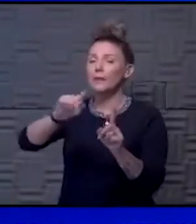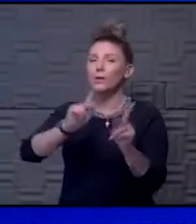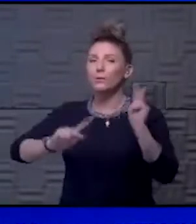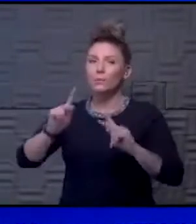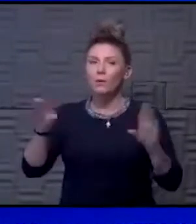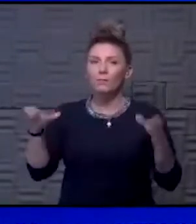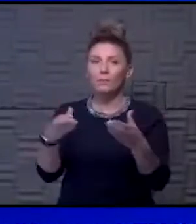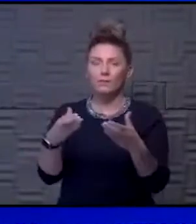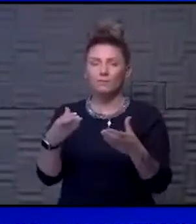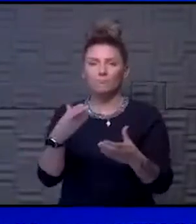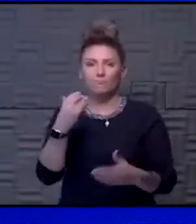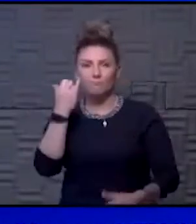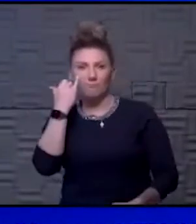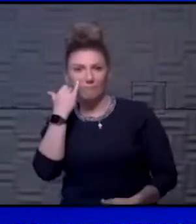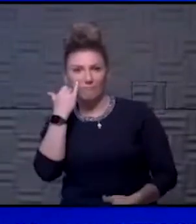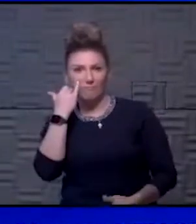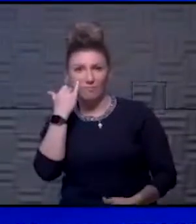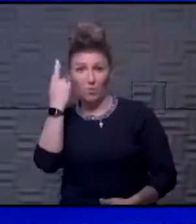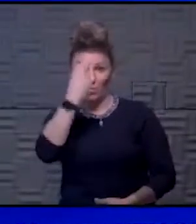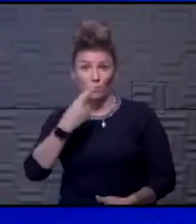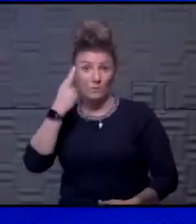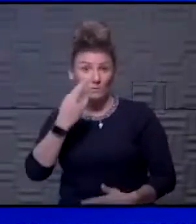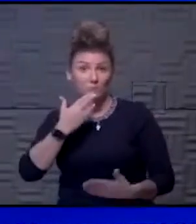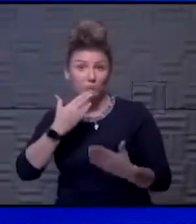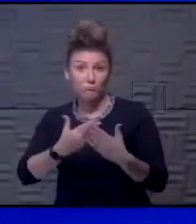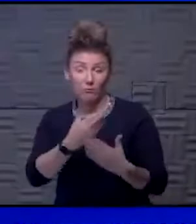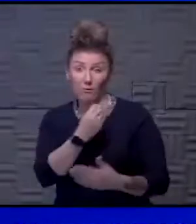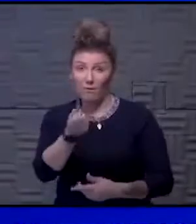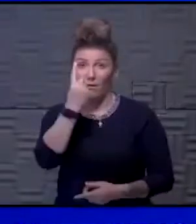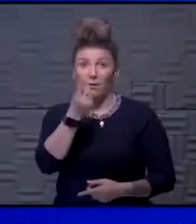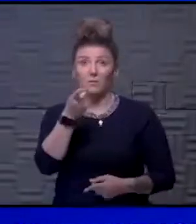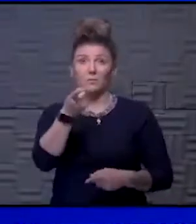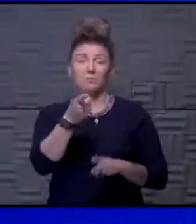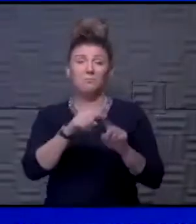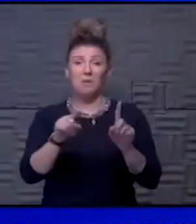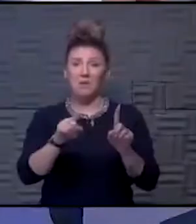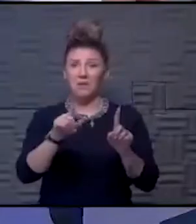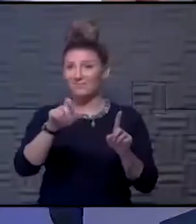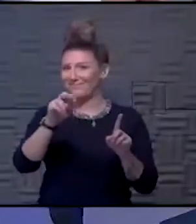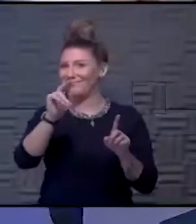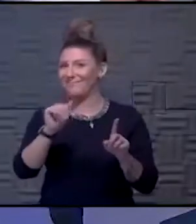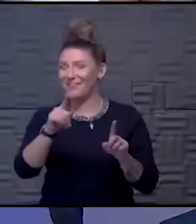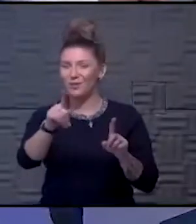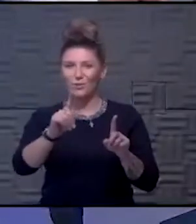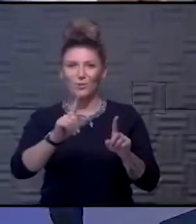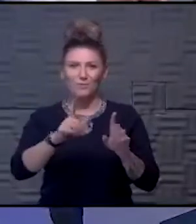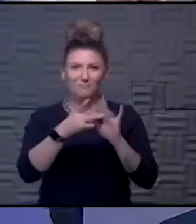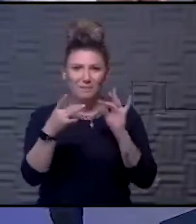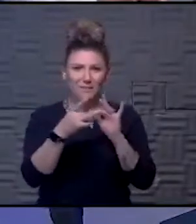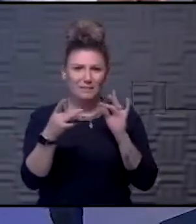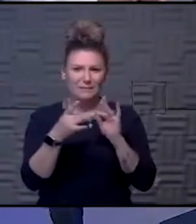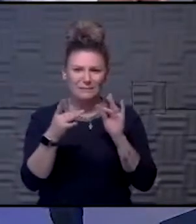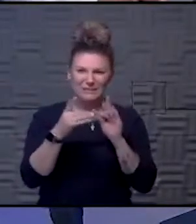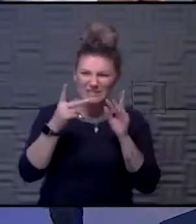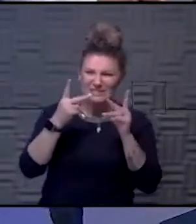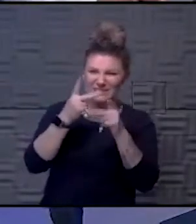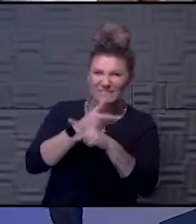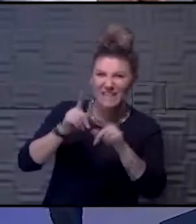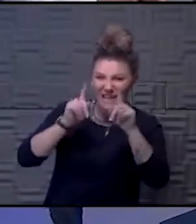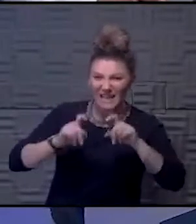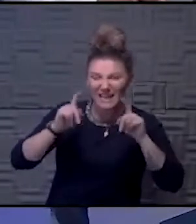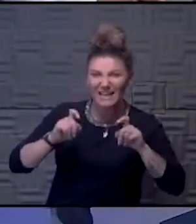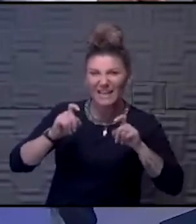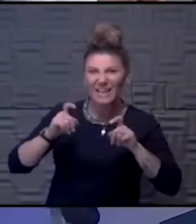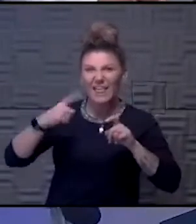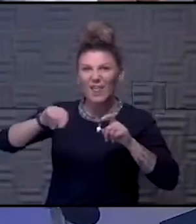there's a good reason to understand, but Dana, you've mentioned a number of times that circulating antibody levels don't tell us the whole story about immunity